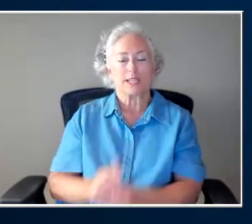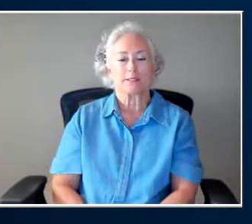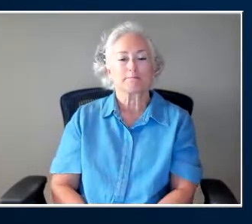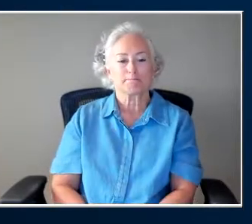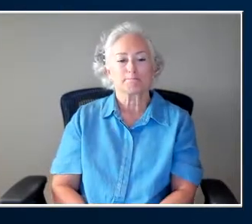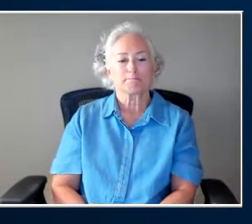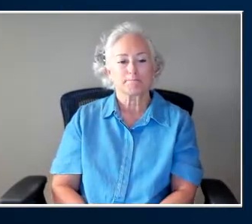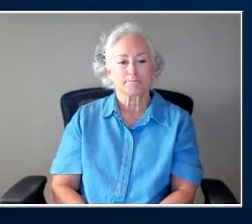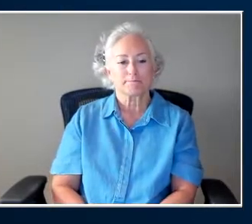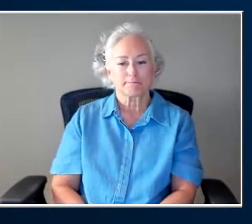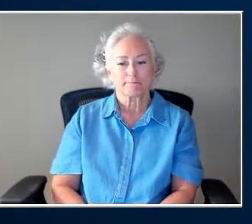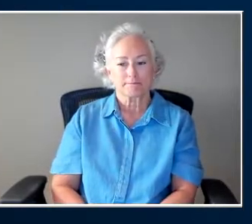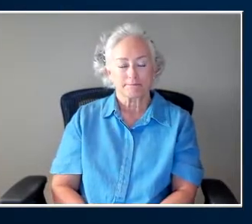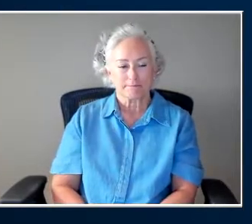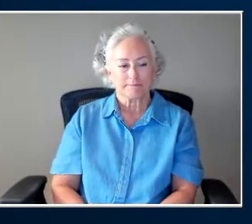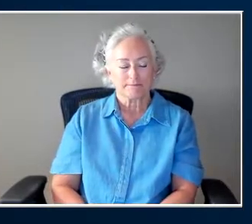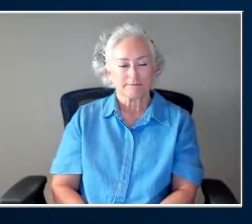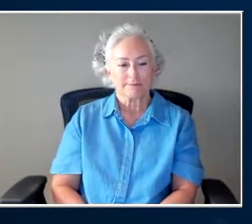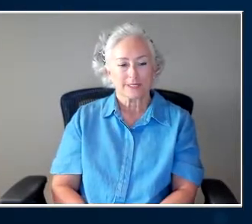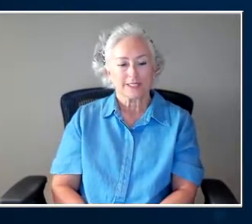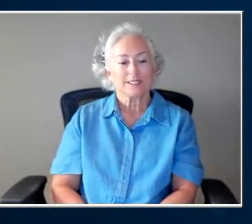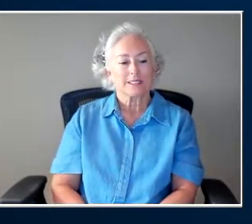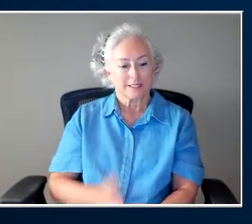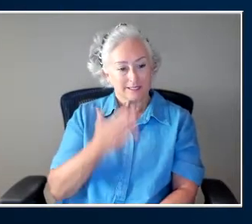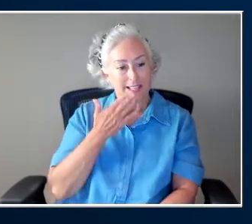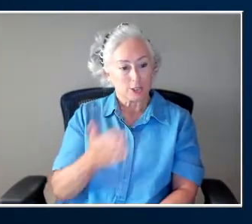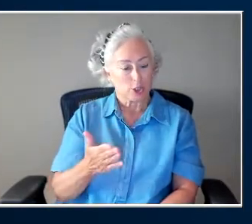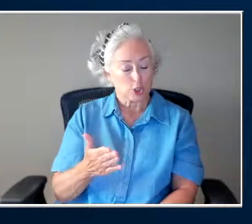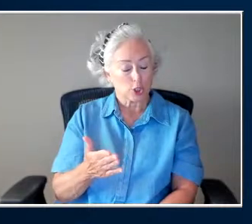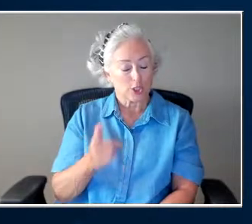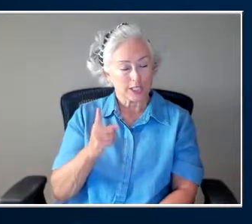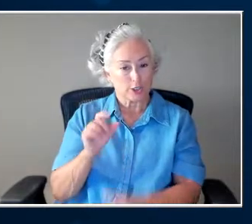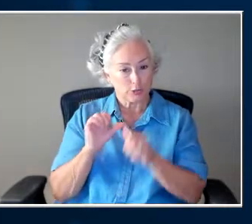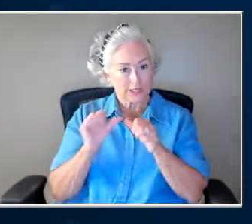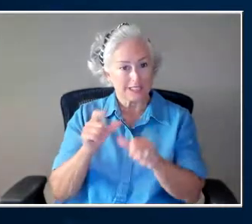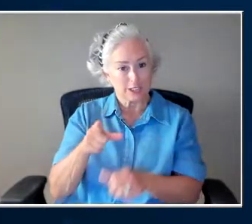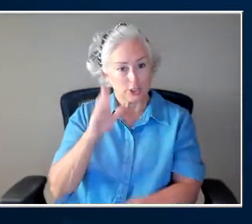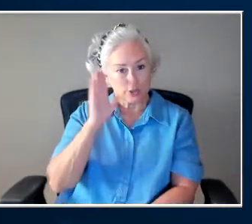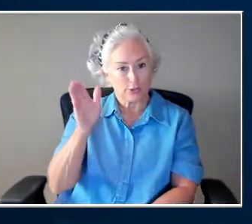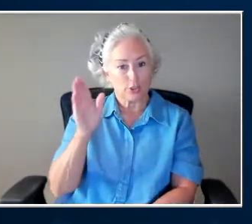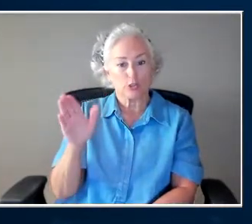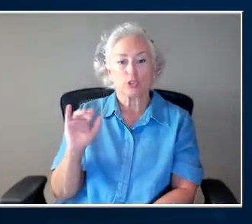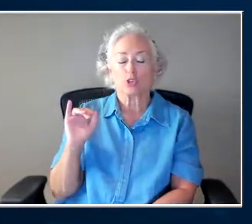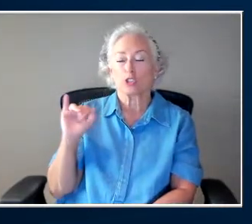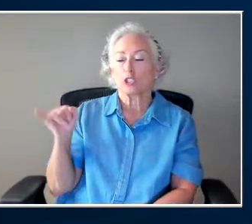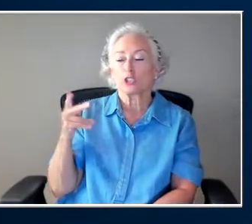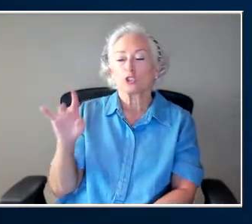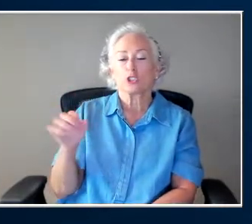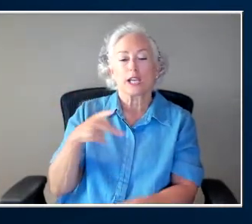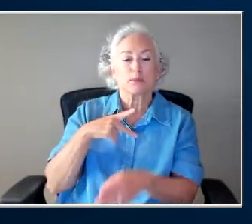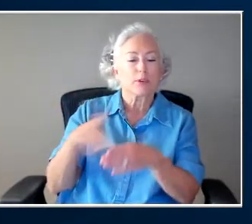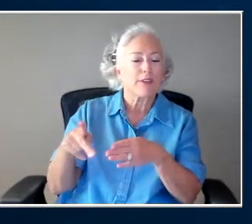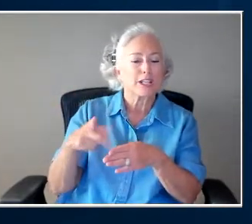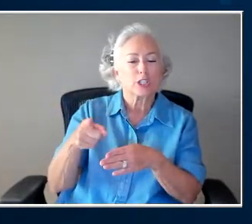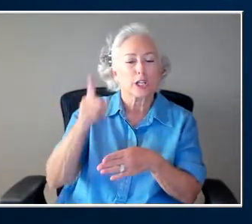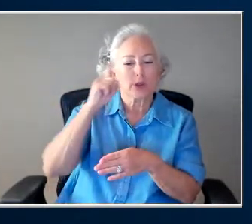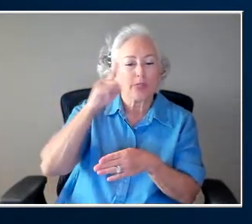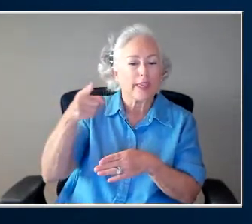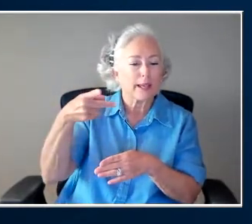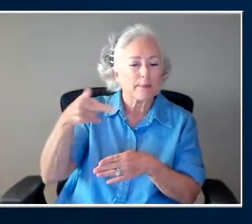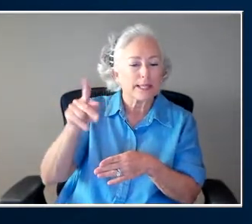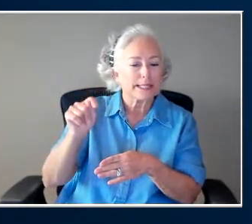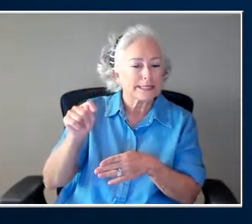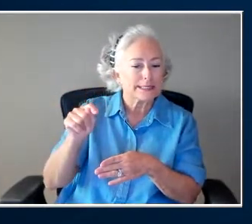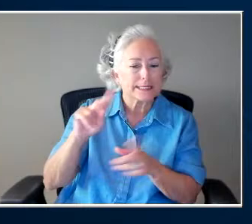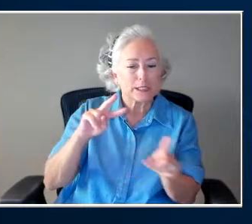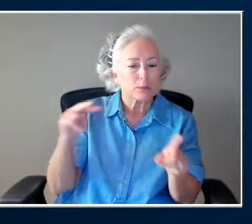pain. that's good as you continue your future. Jake, professionally, what do you think as a PT? Would you recommend this for